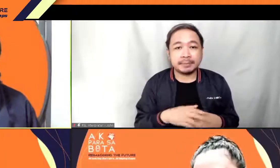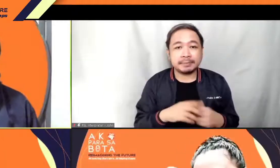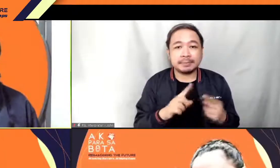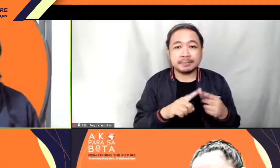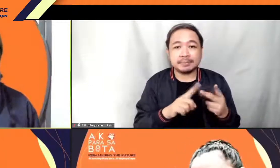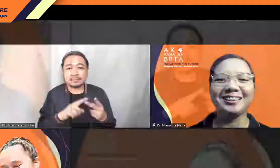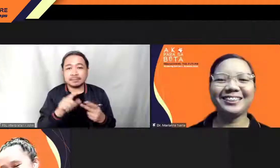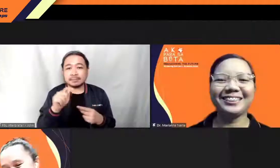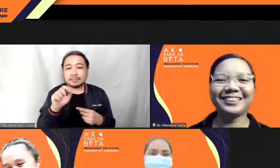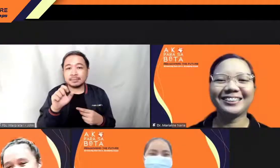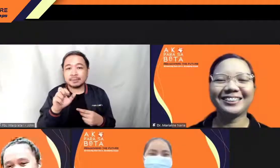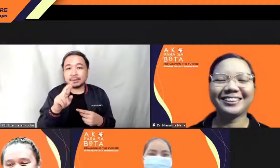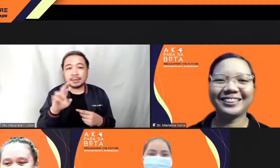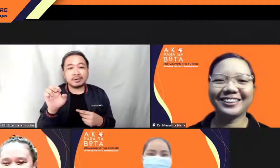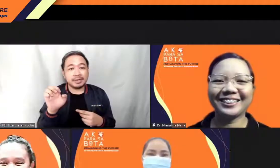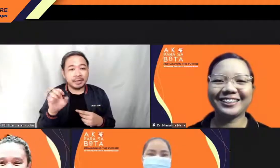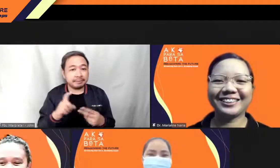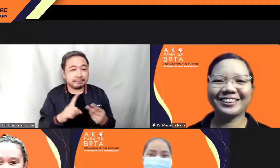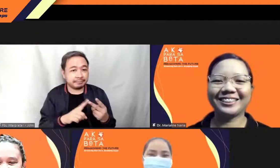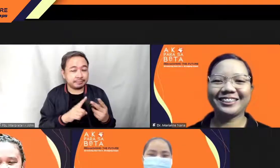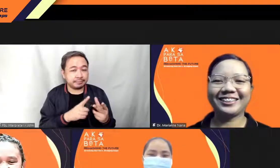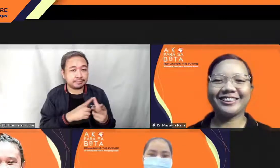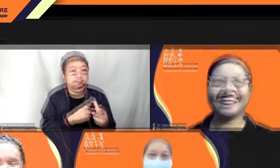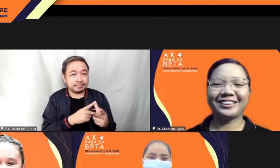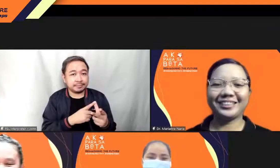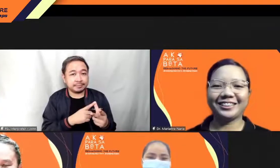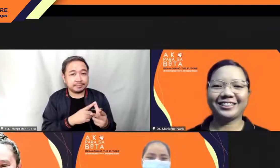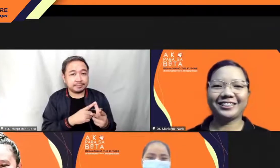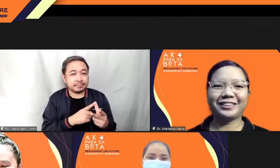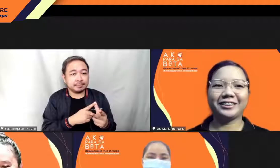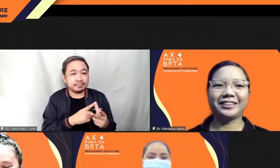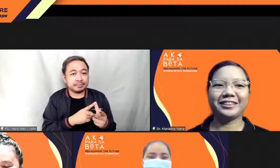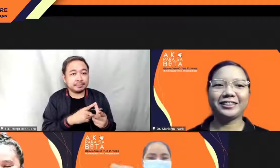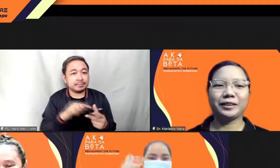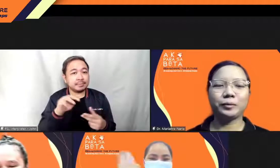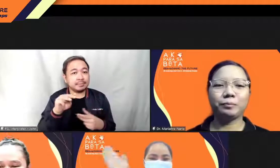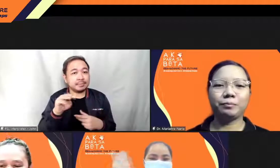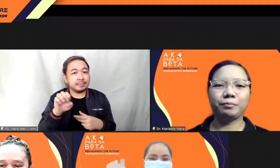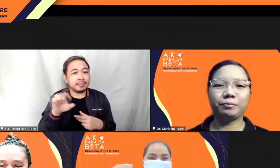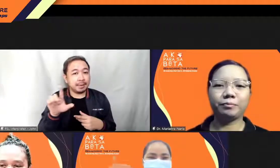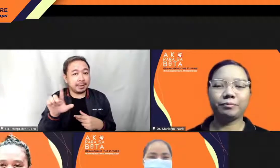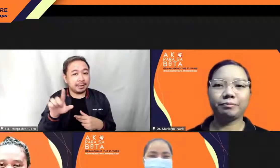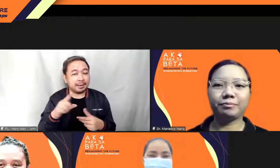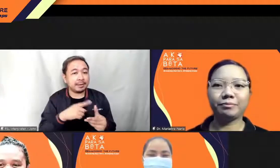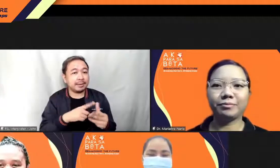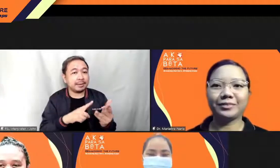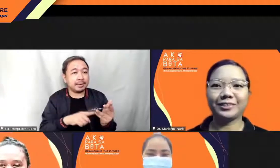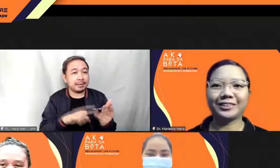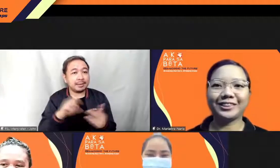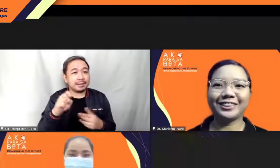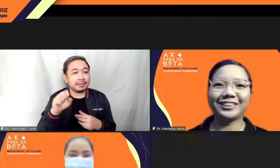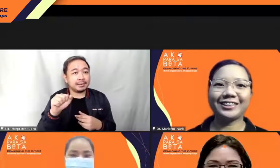hello. May we call on Miss Dr. Ramel and Ma'am Sally?